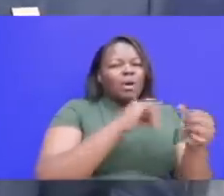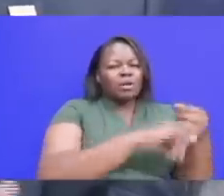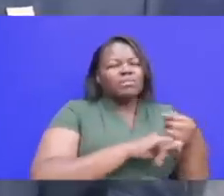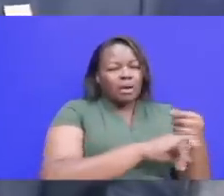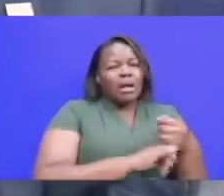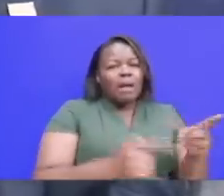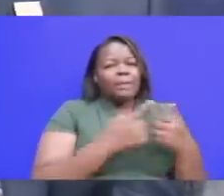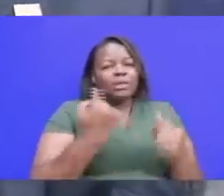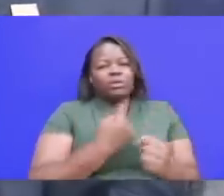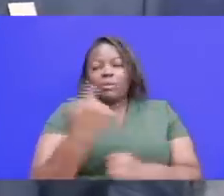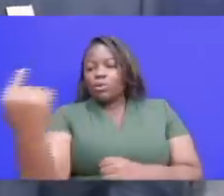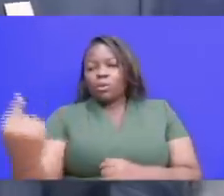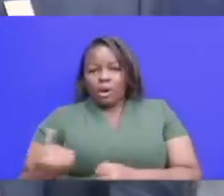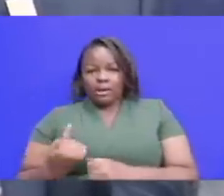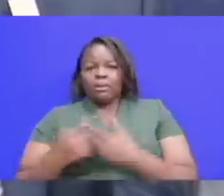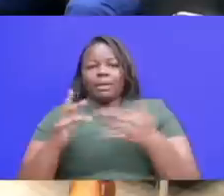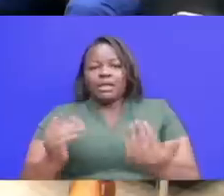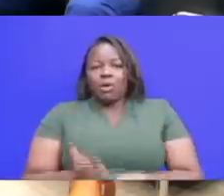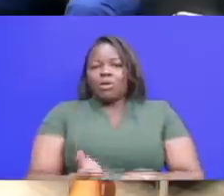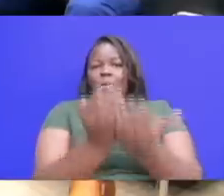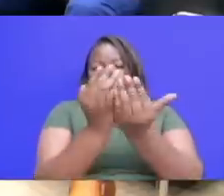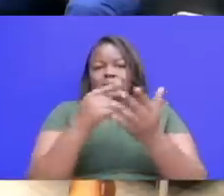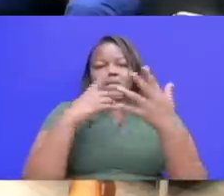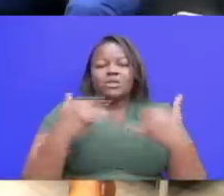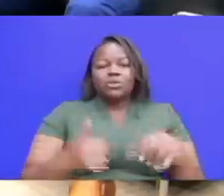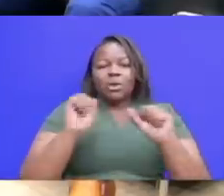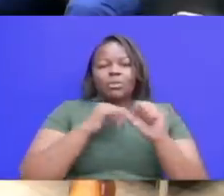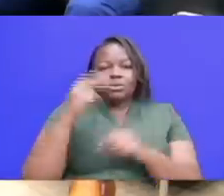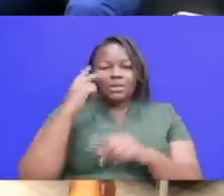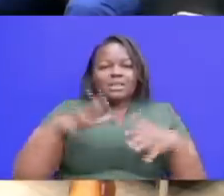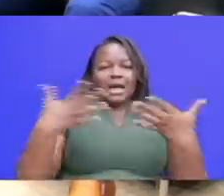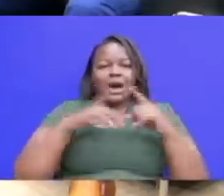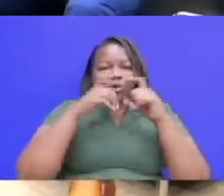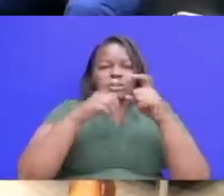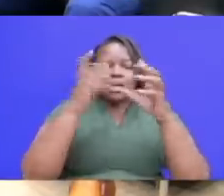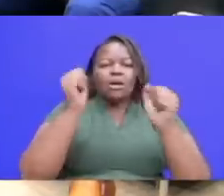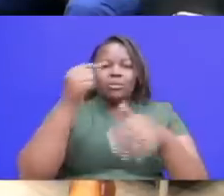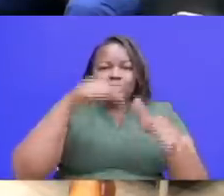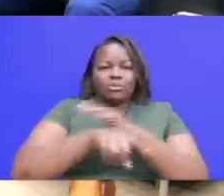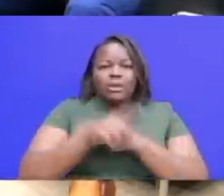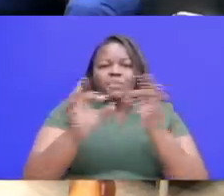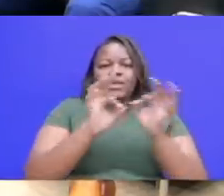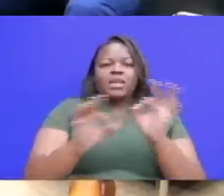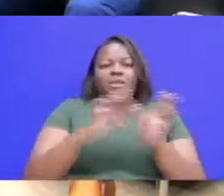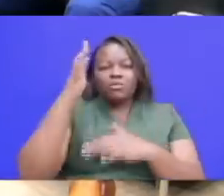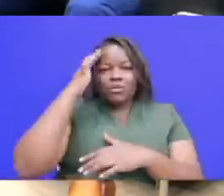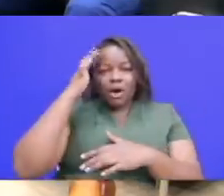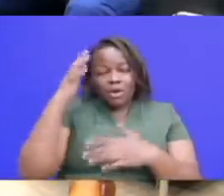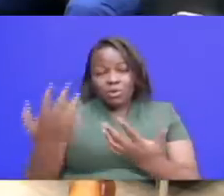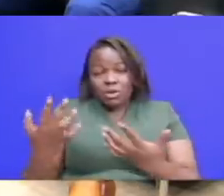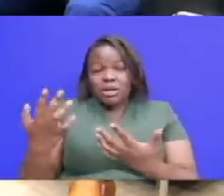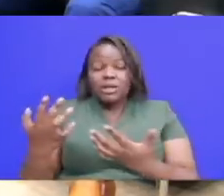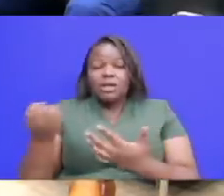they were twins. Mm. So you can see how sin can penetrate whether you are identical, the so-called